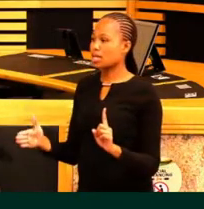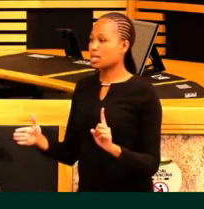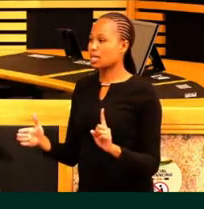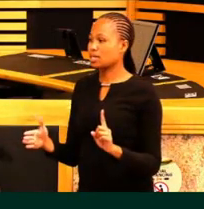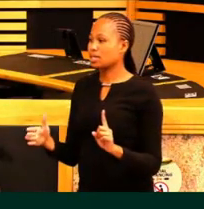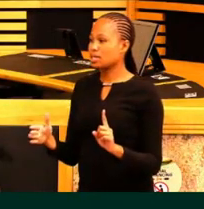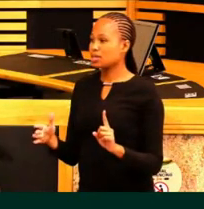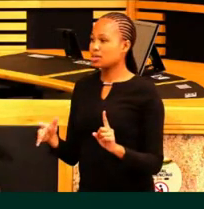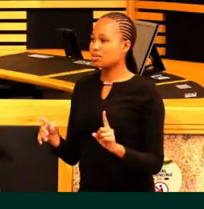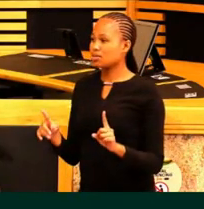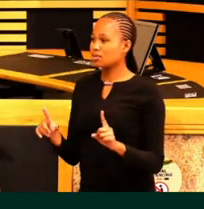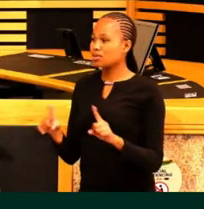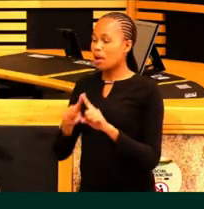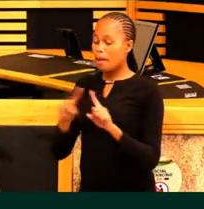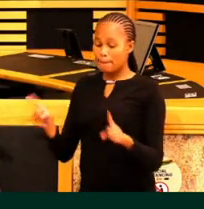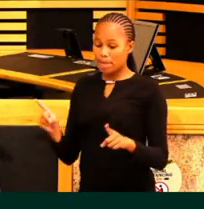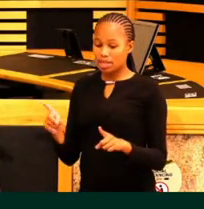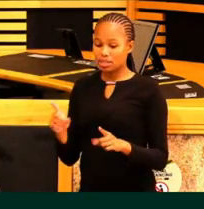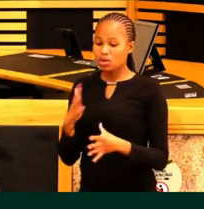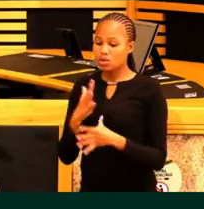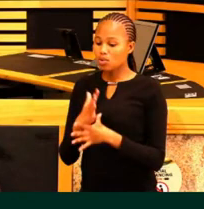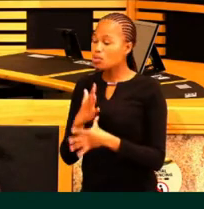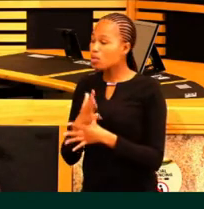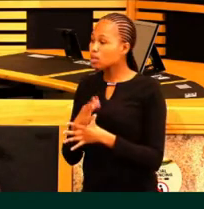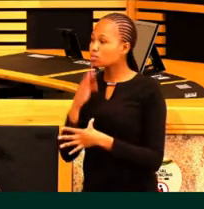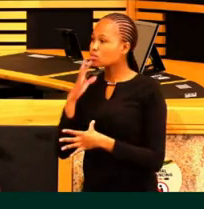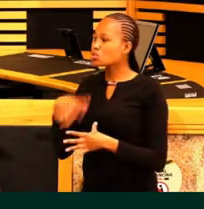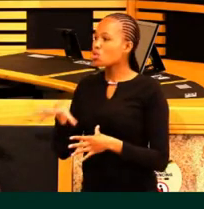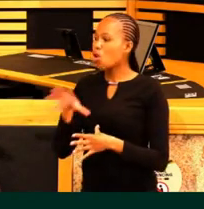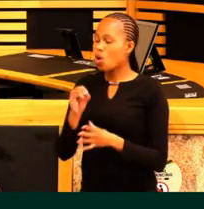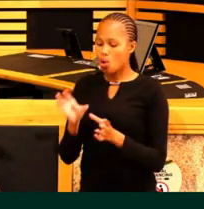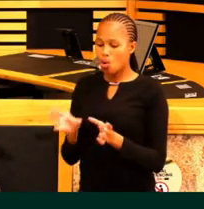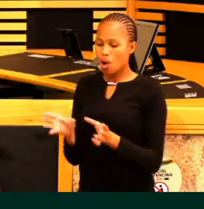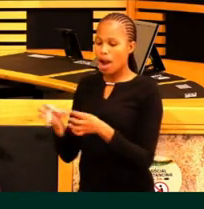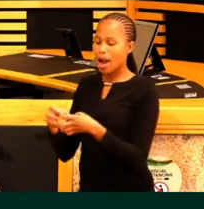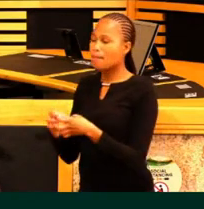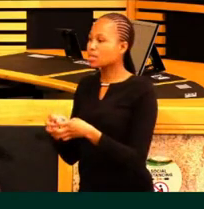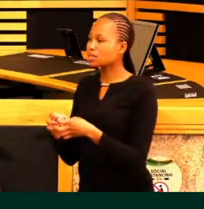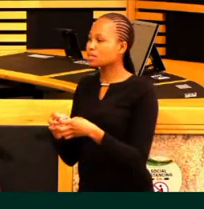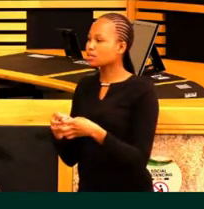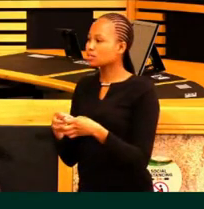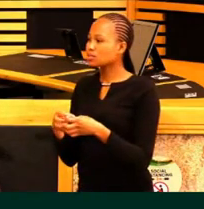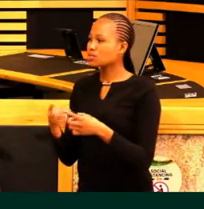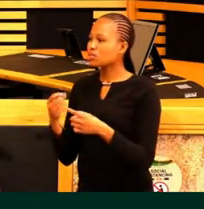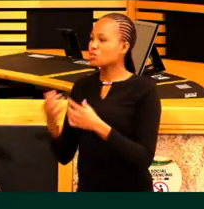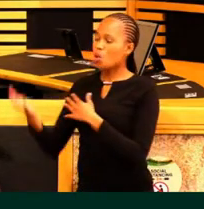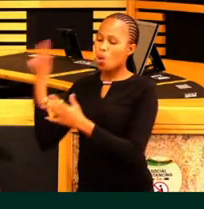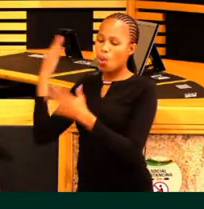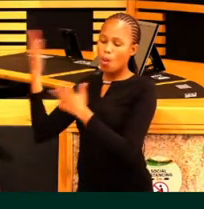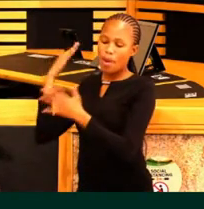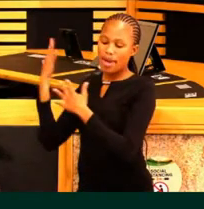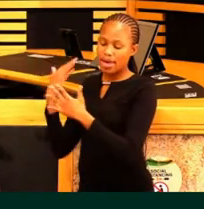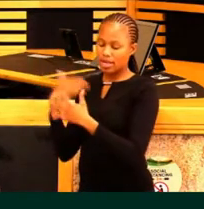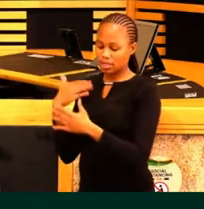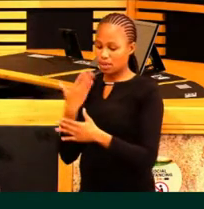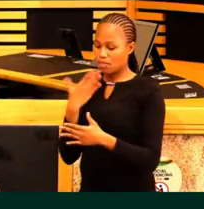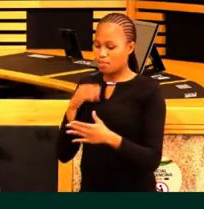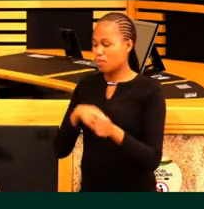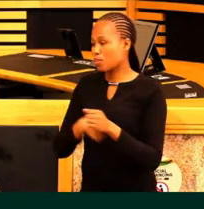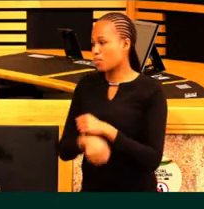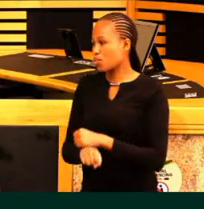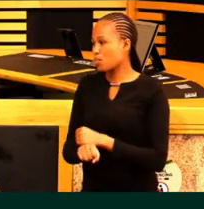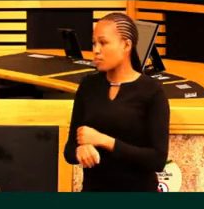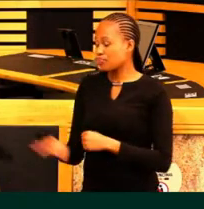pro and the the rewards are all ripped by companies that were formed way before we were even born the